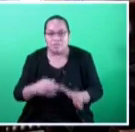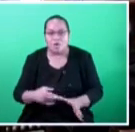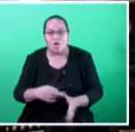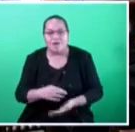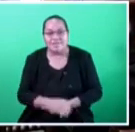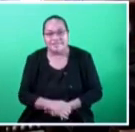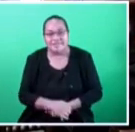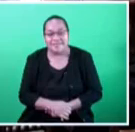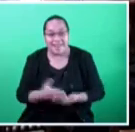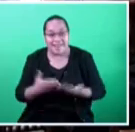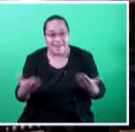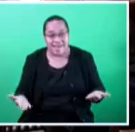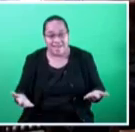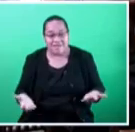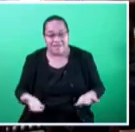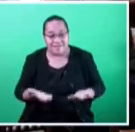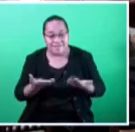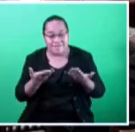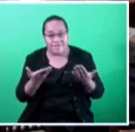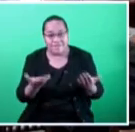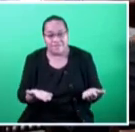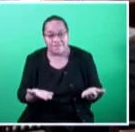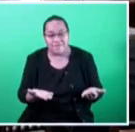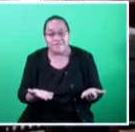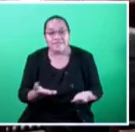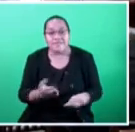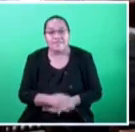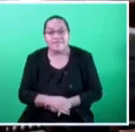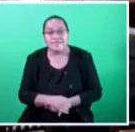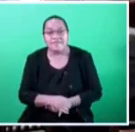and I now give the floor to the third